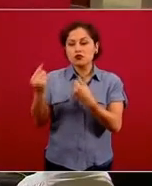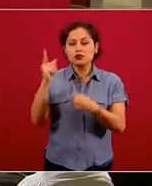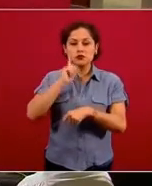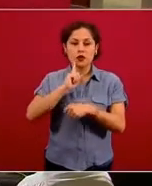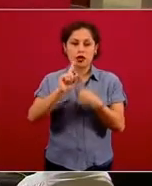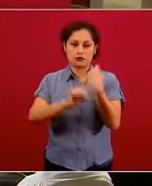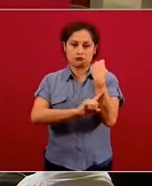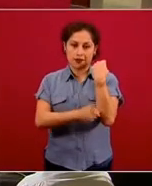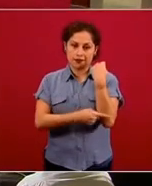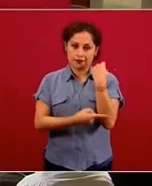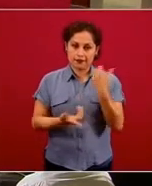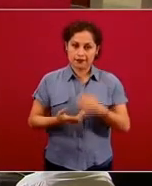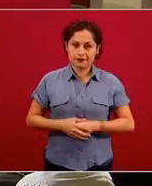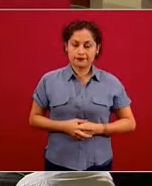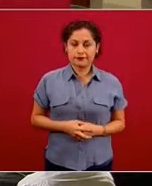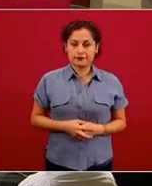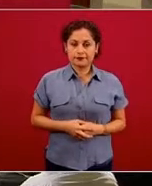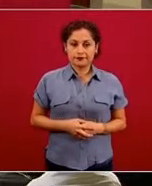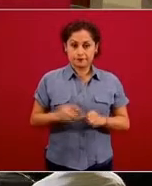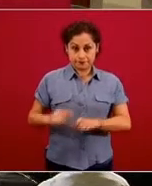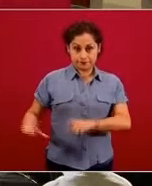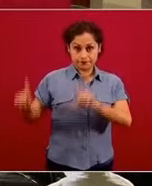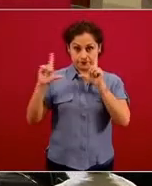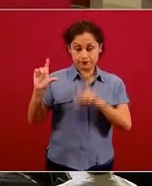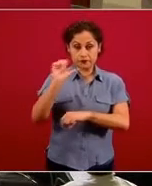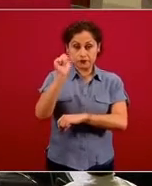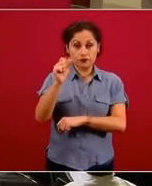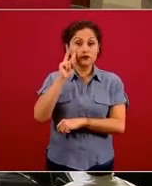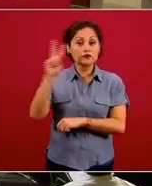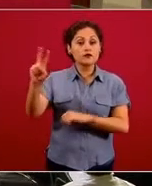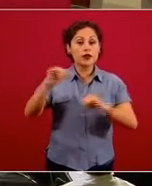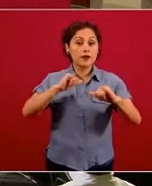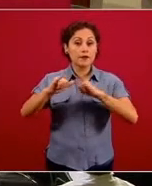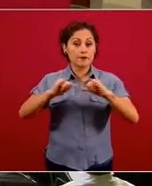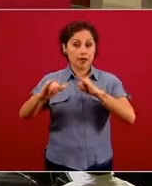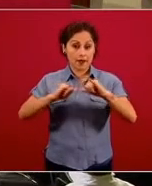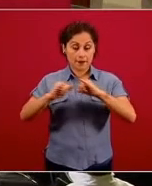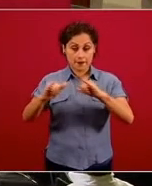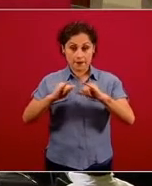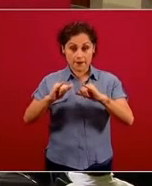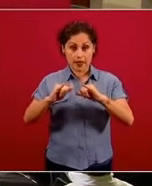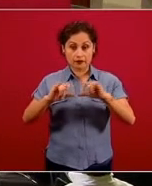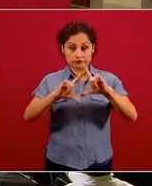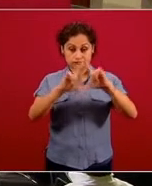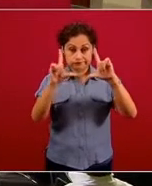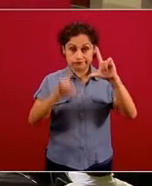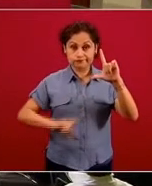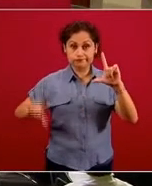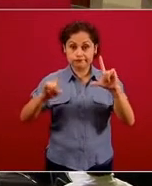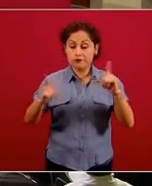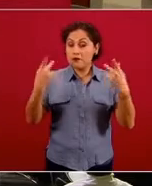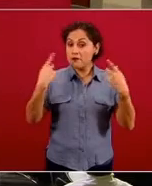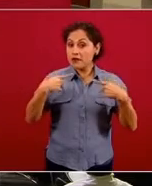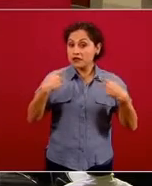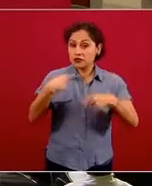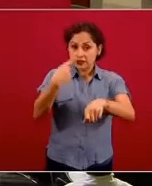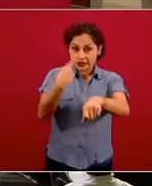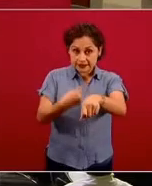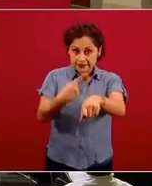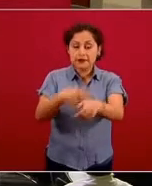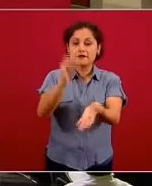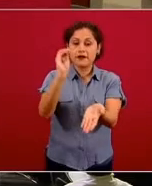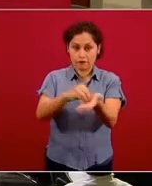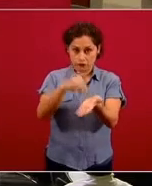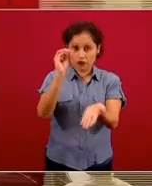belong to older age groups, and a small minority were pregnant women, unfortunately. Here we